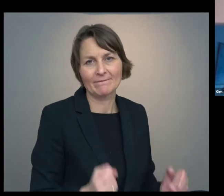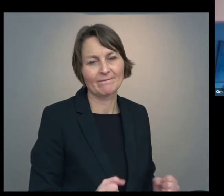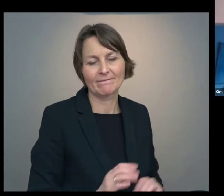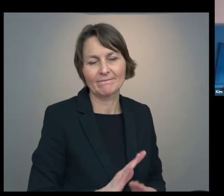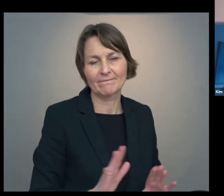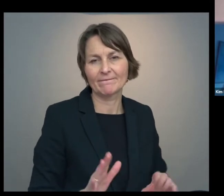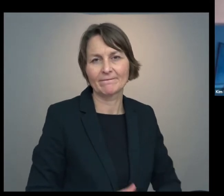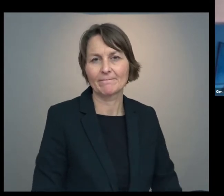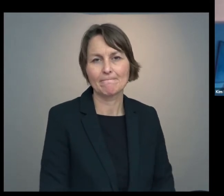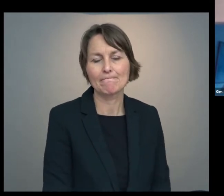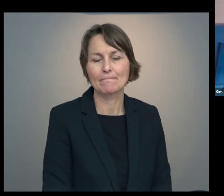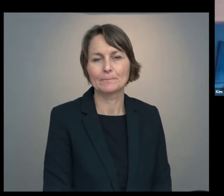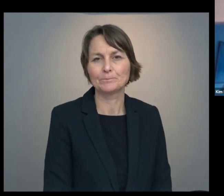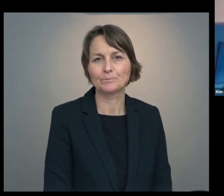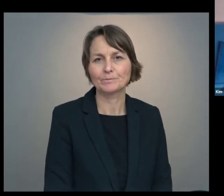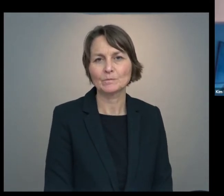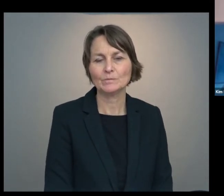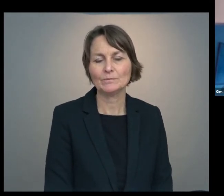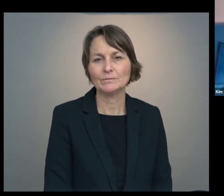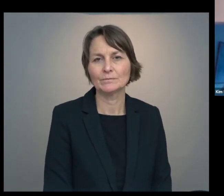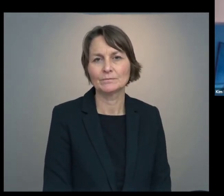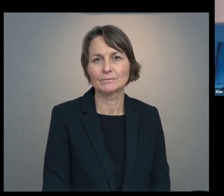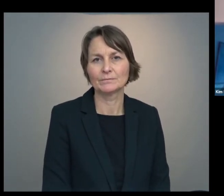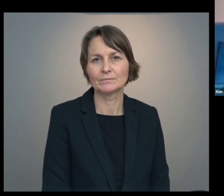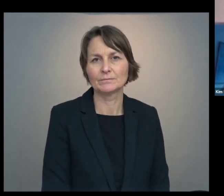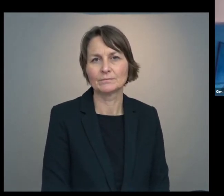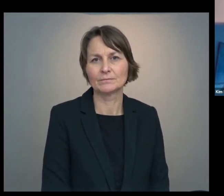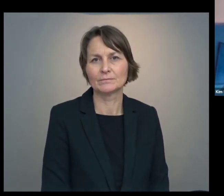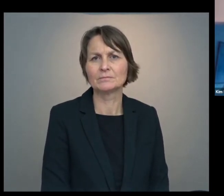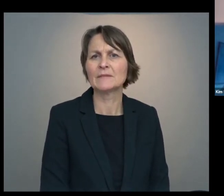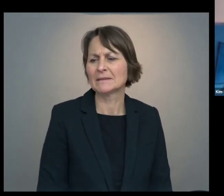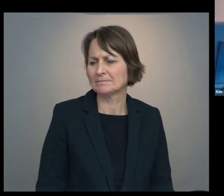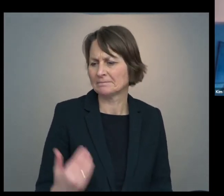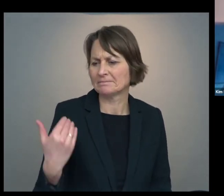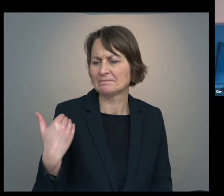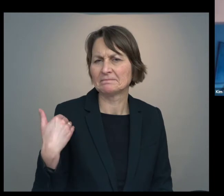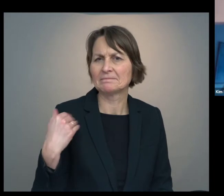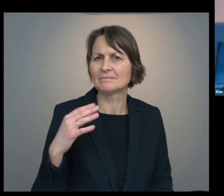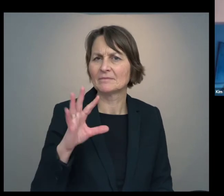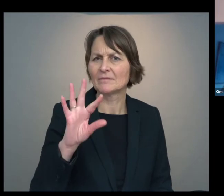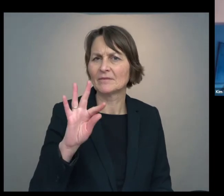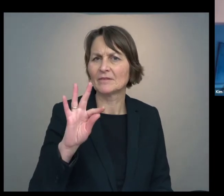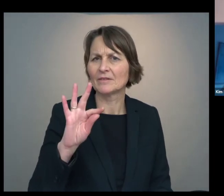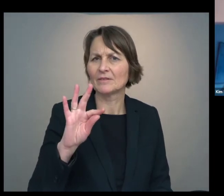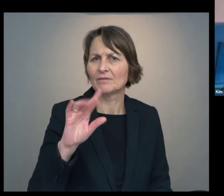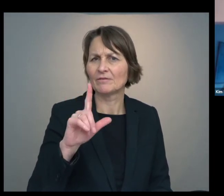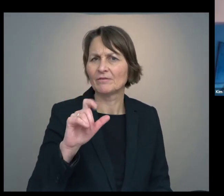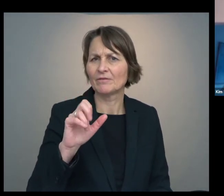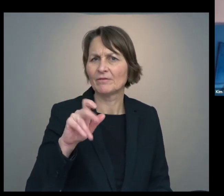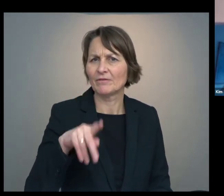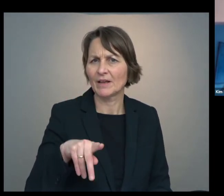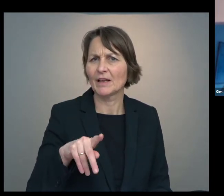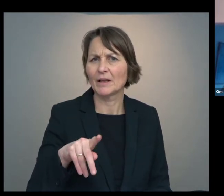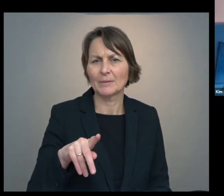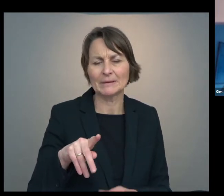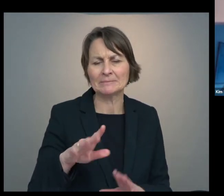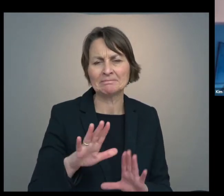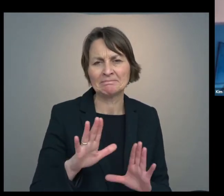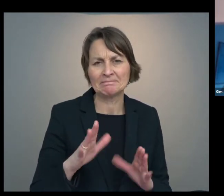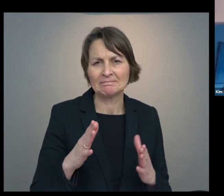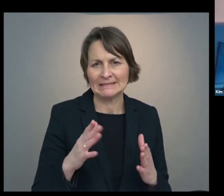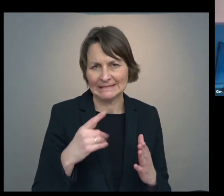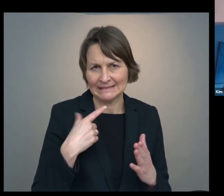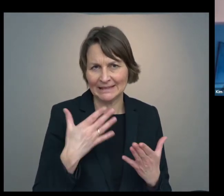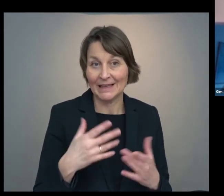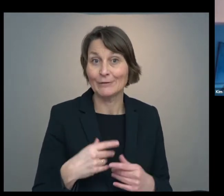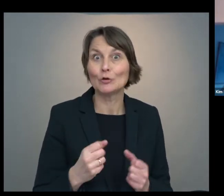the time being. Not because I mean, as I think Filip said, there's 2 men